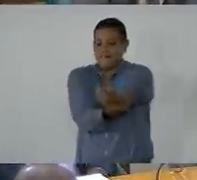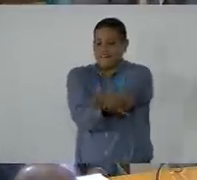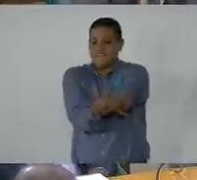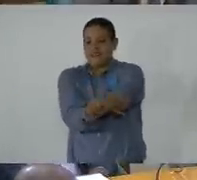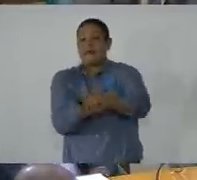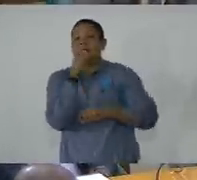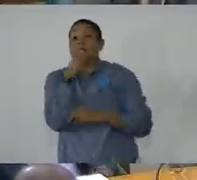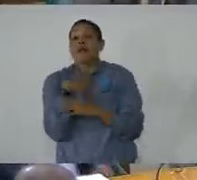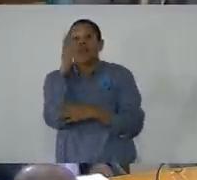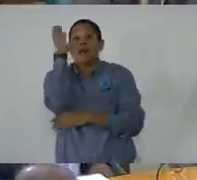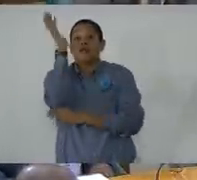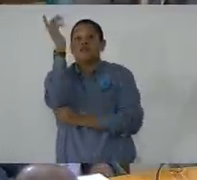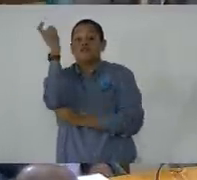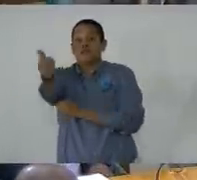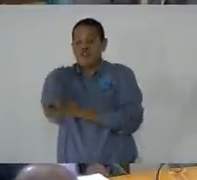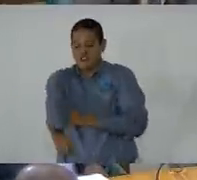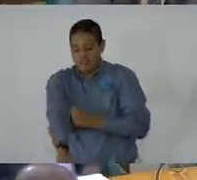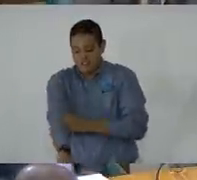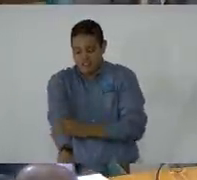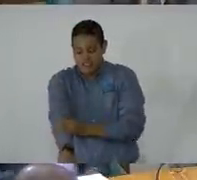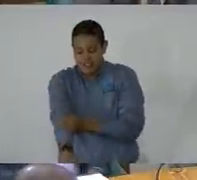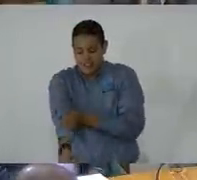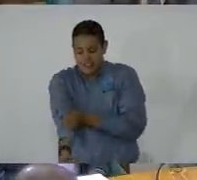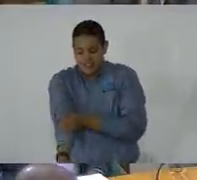Madam Speaker,